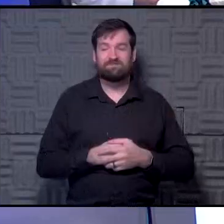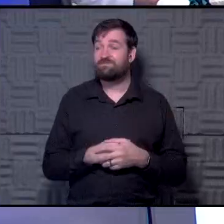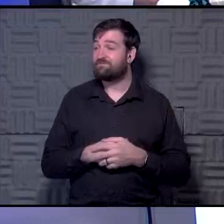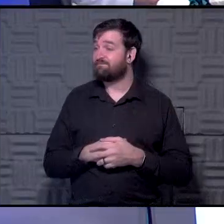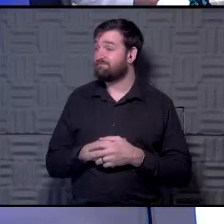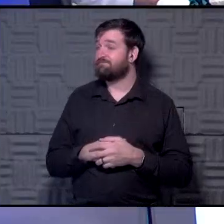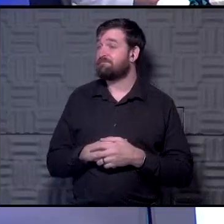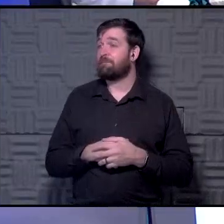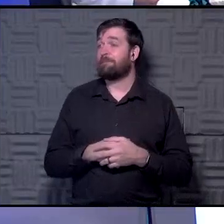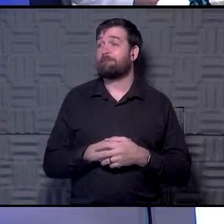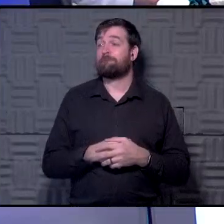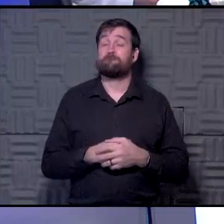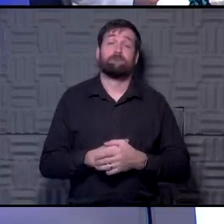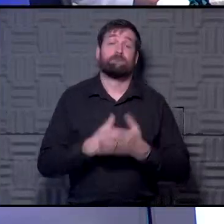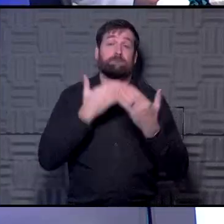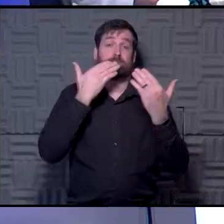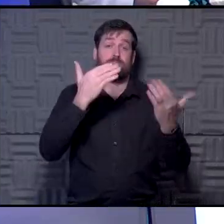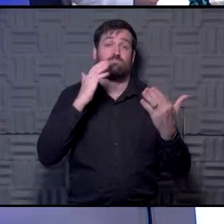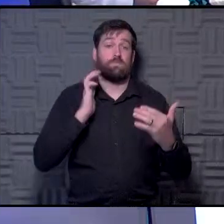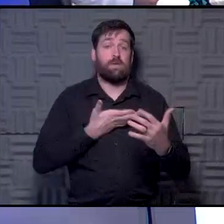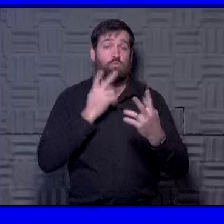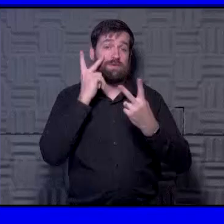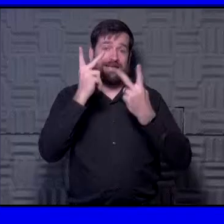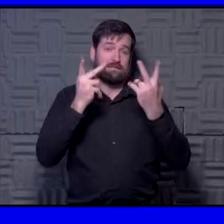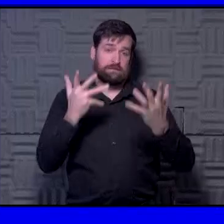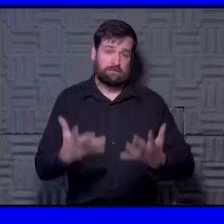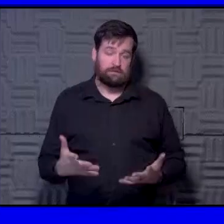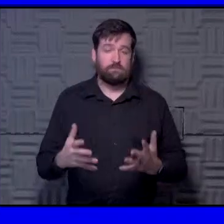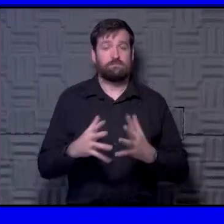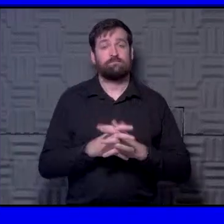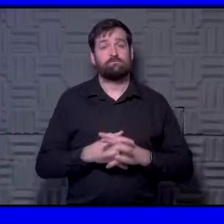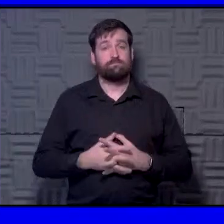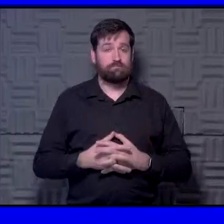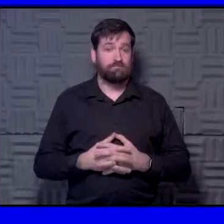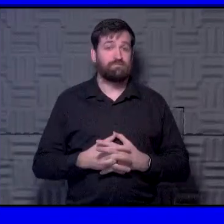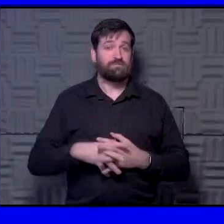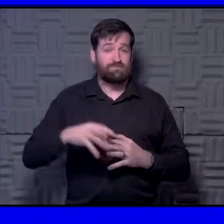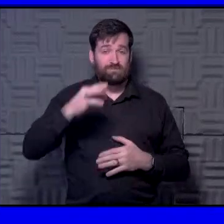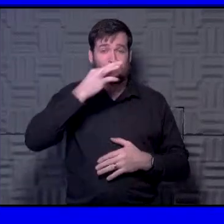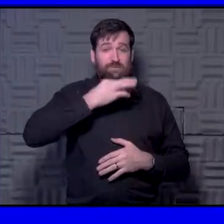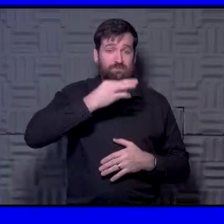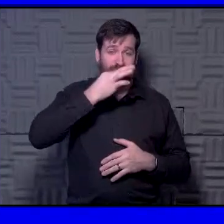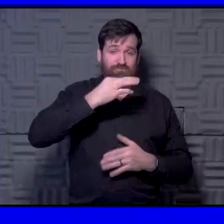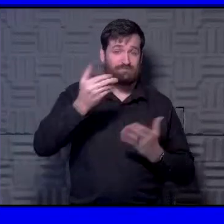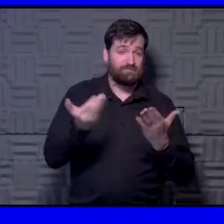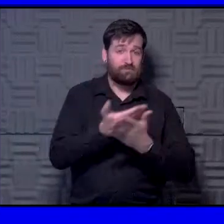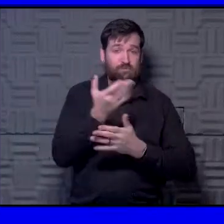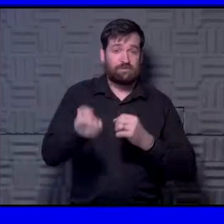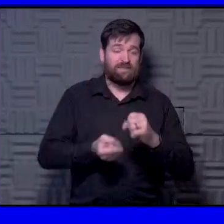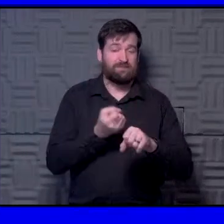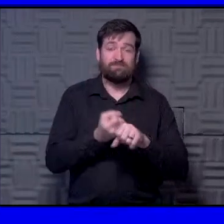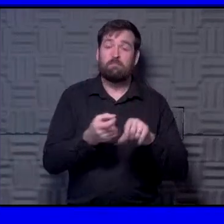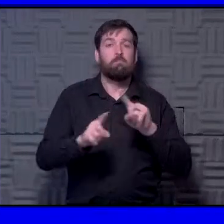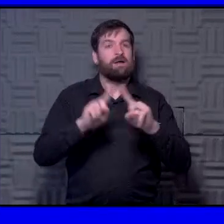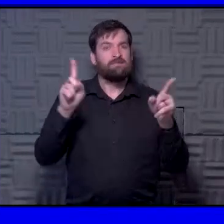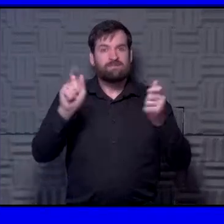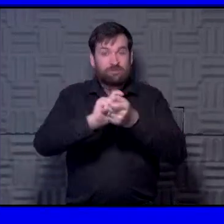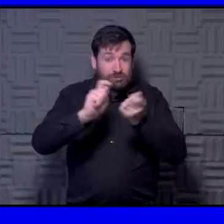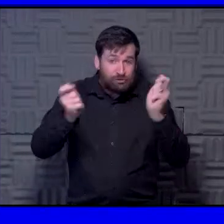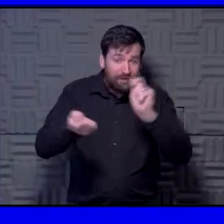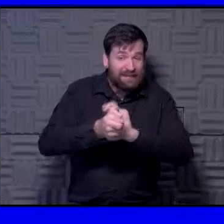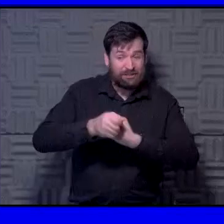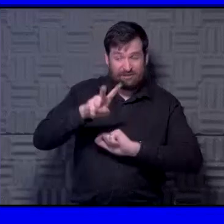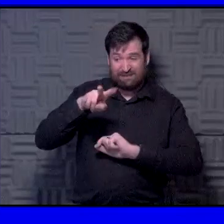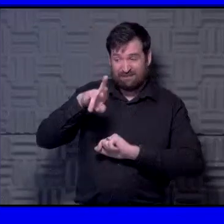Final thoughts? Thanks to our guests, we are going to be heading into a new year, but nothing changes as far as